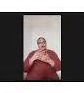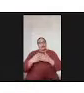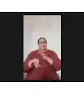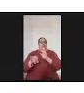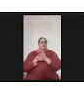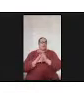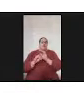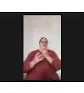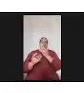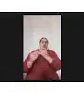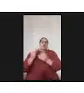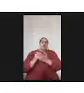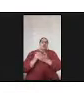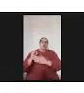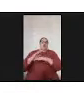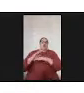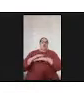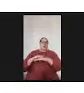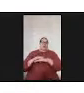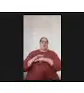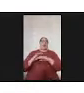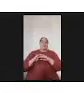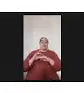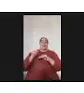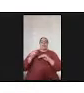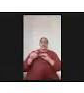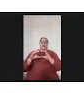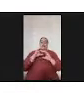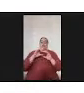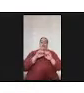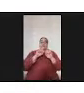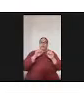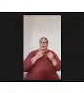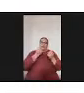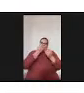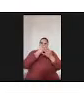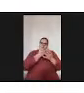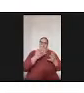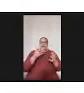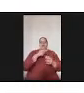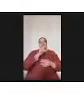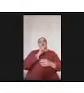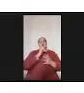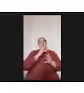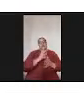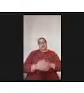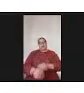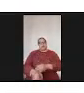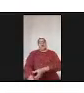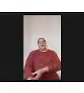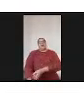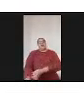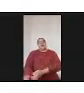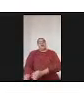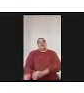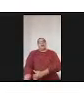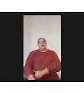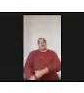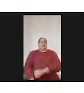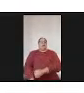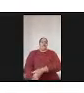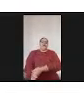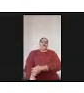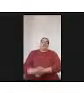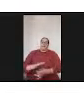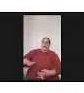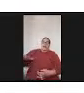stage. And then the communication systems are there to notify the users of the risk that has been detected